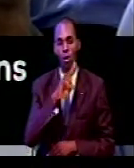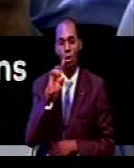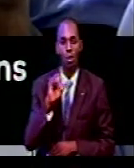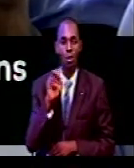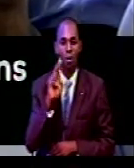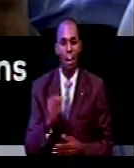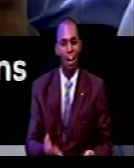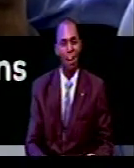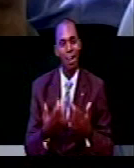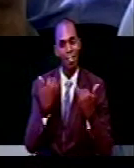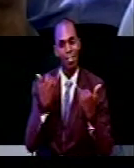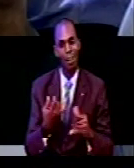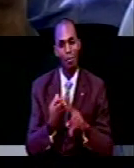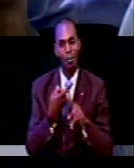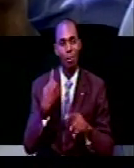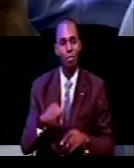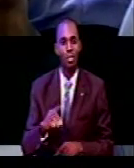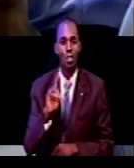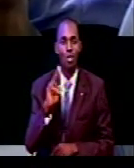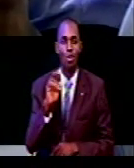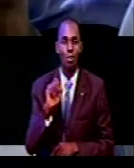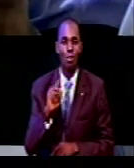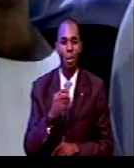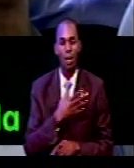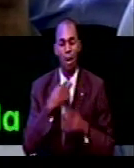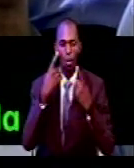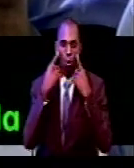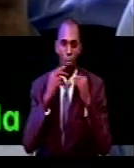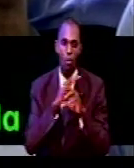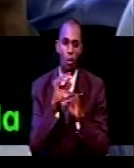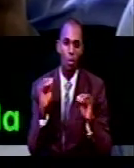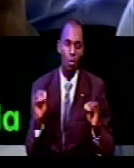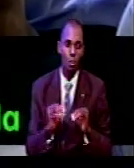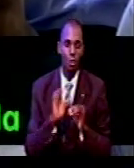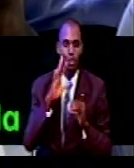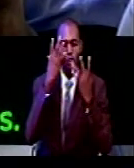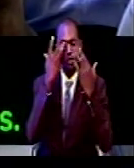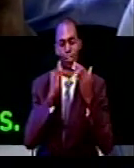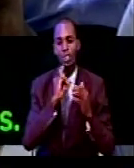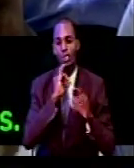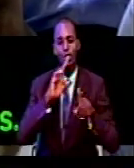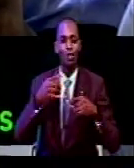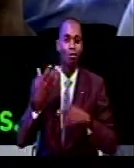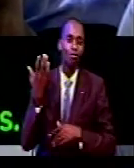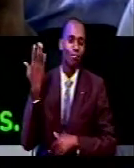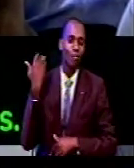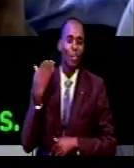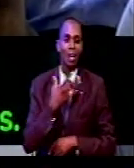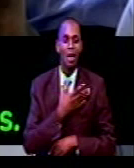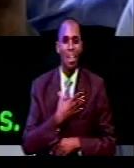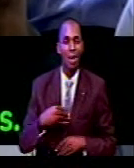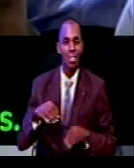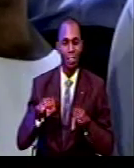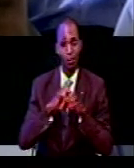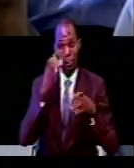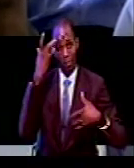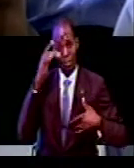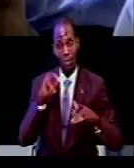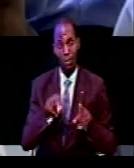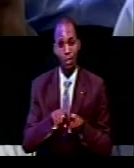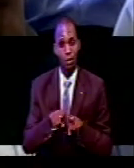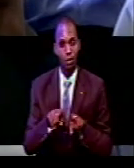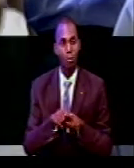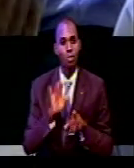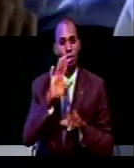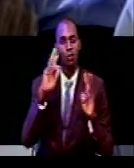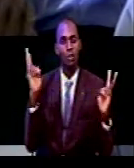from your chains, O children of Zion. Arise now from the dust and weep no more. Your